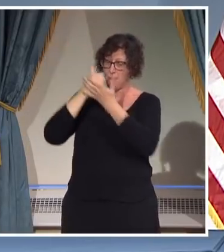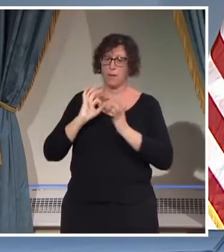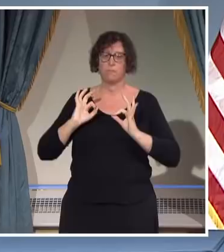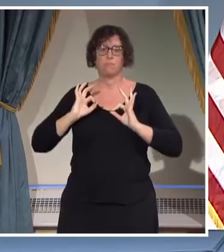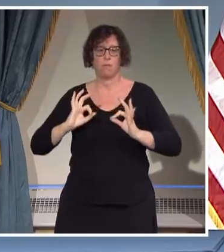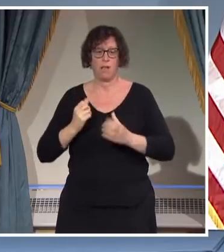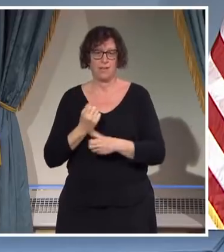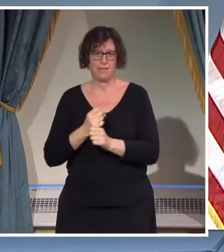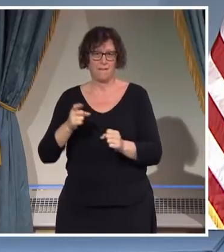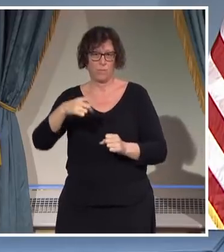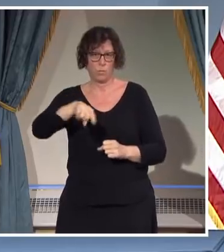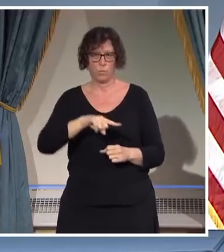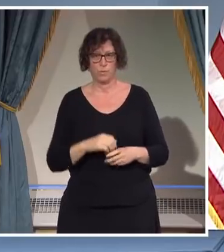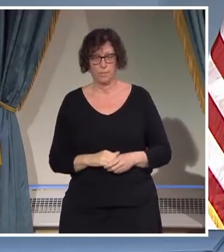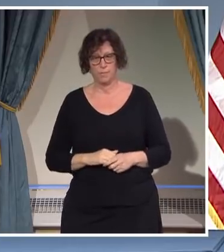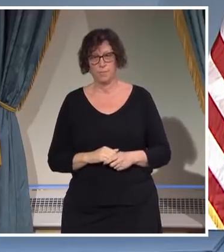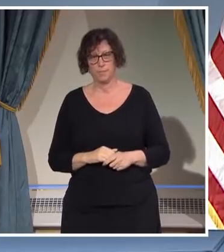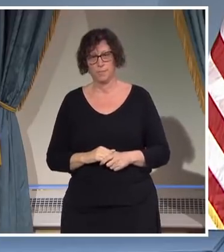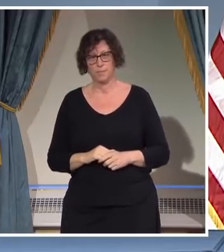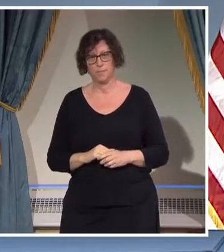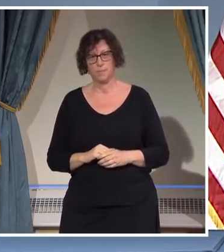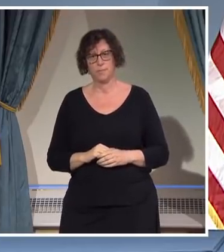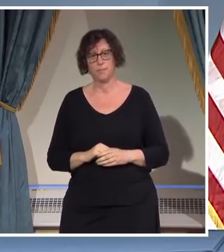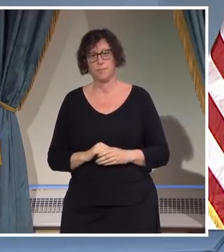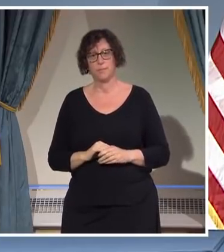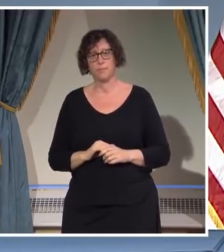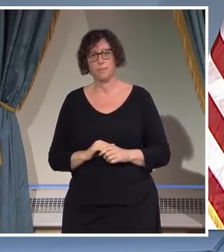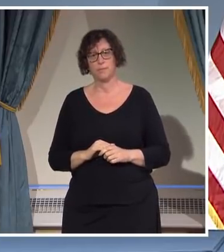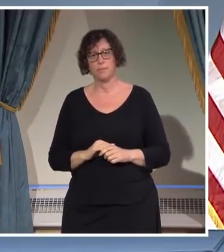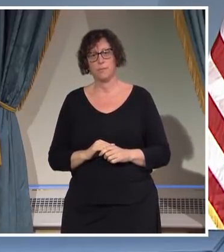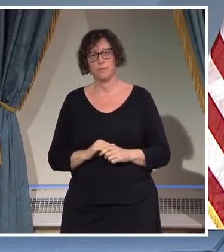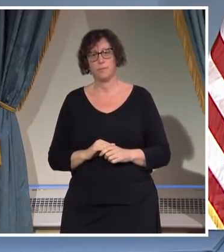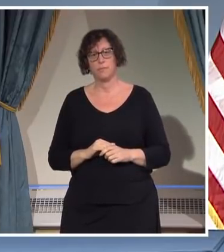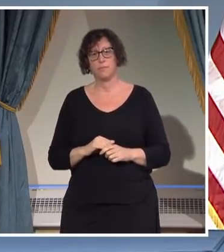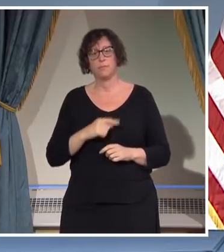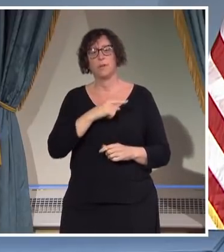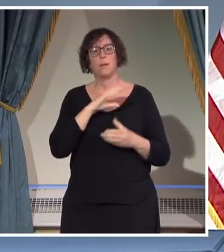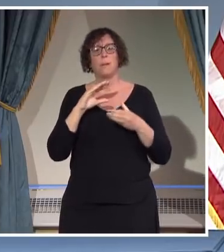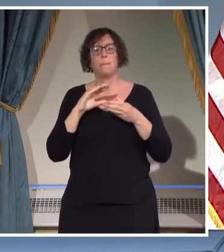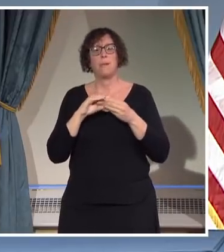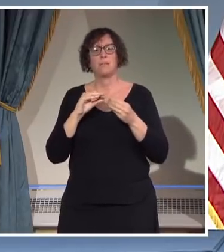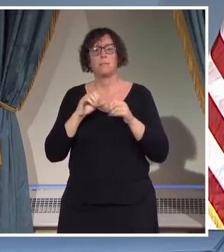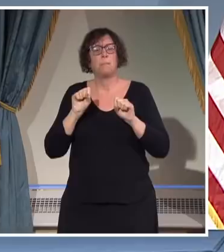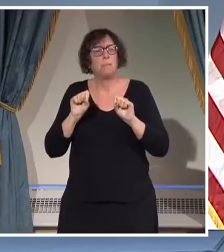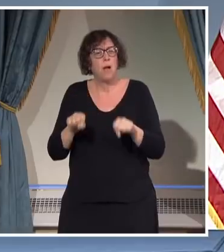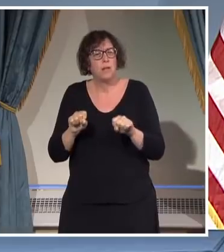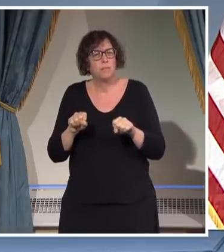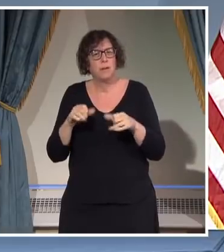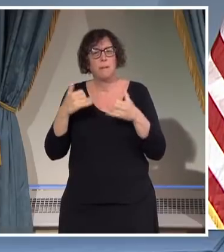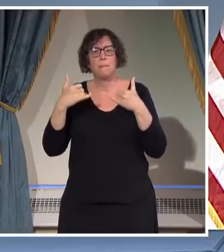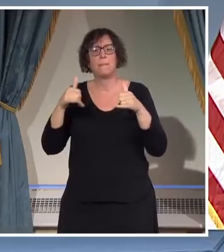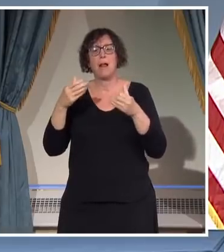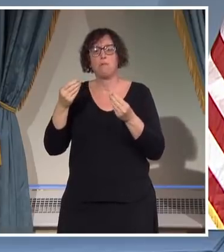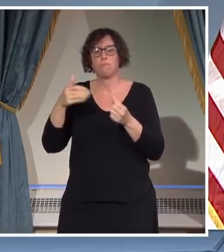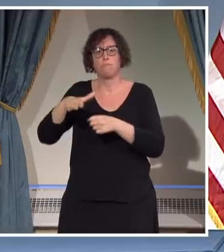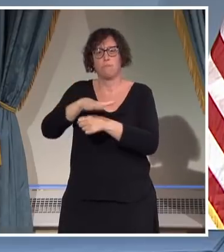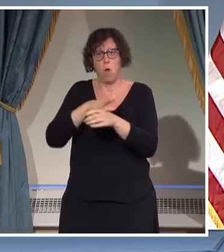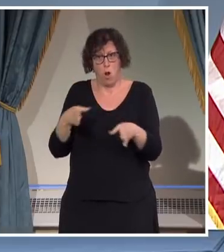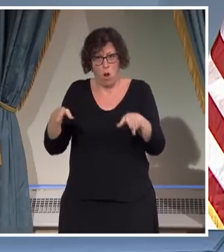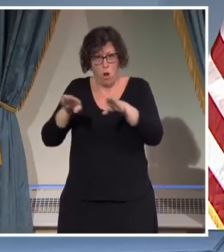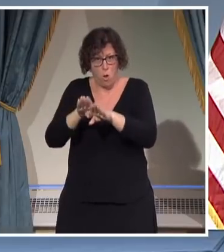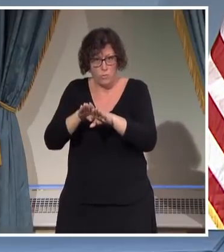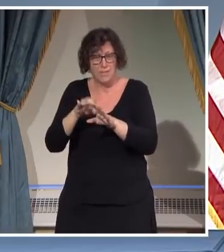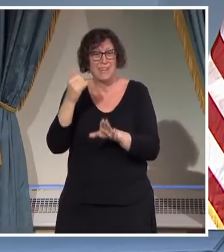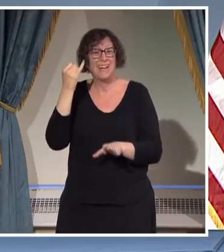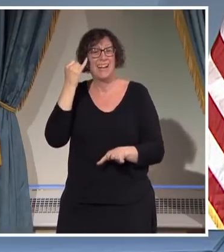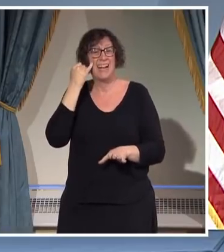distancing compliance. You also considering that for the city parks if there's similar insufficient compliance? And are there fewer unchanged